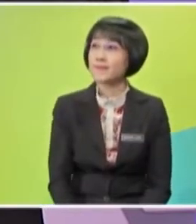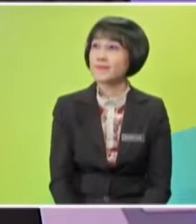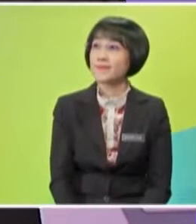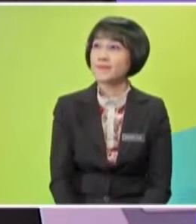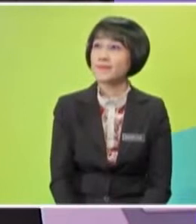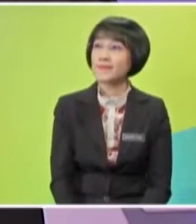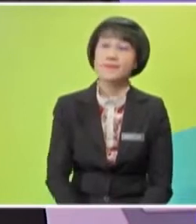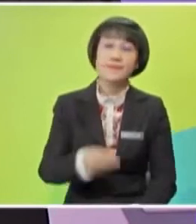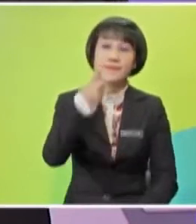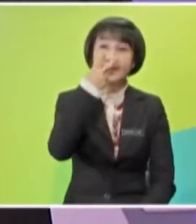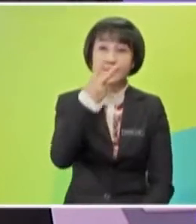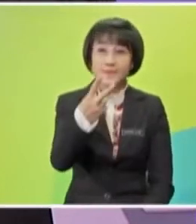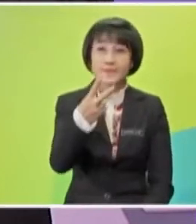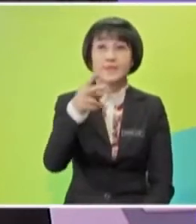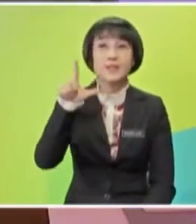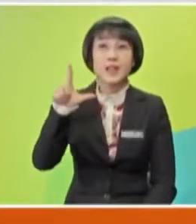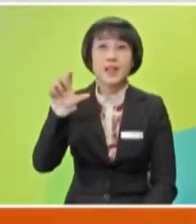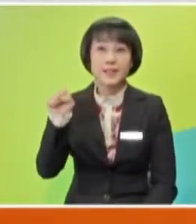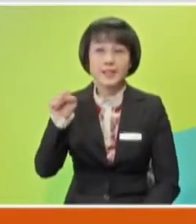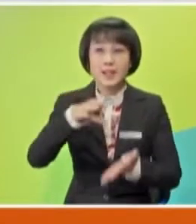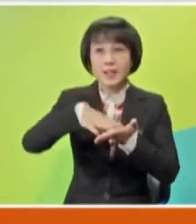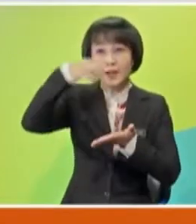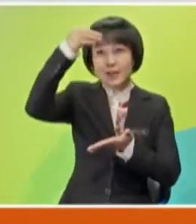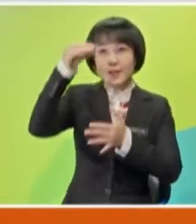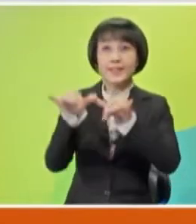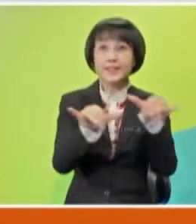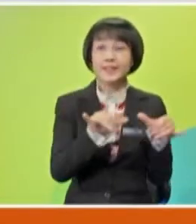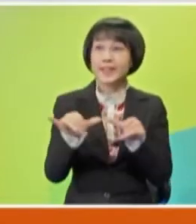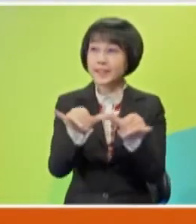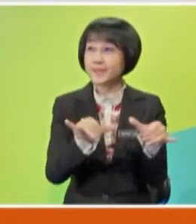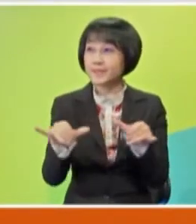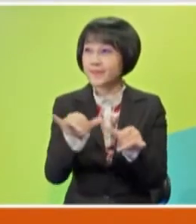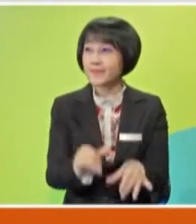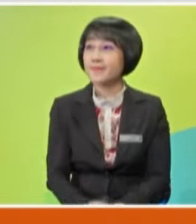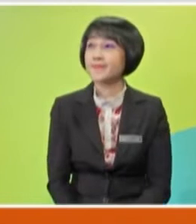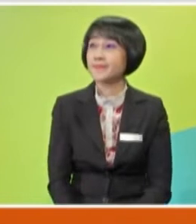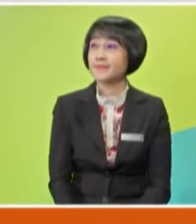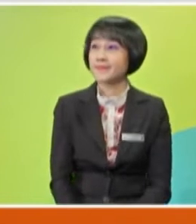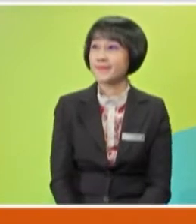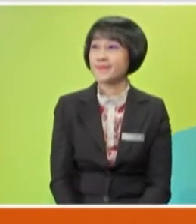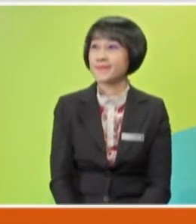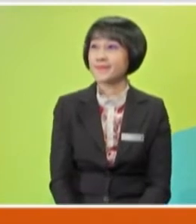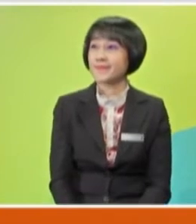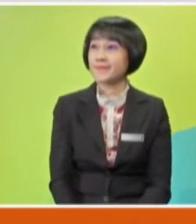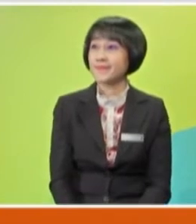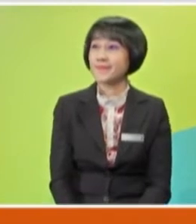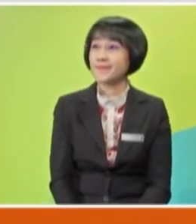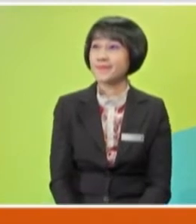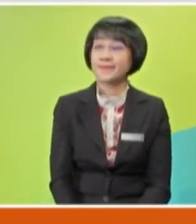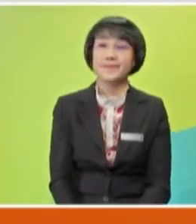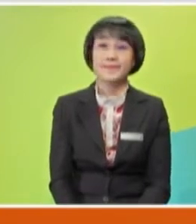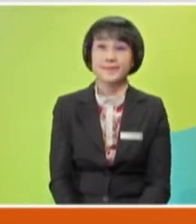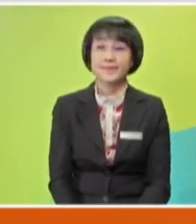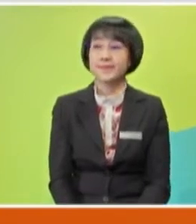we are going to see the learning standard we are going to learn today. Okay. We are going to look at the main skill speaking, which is